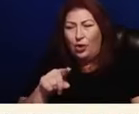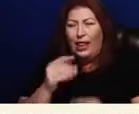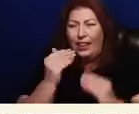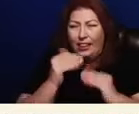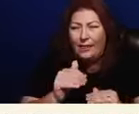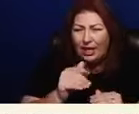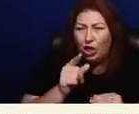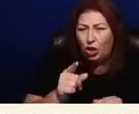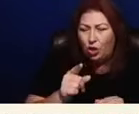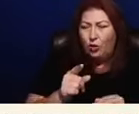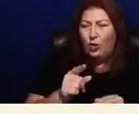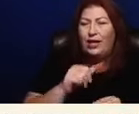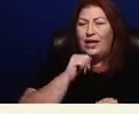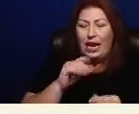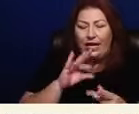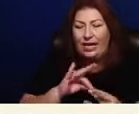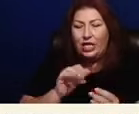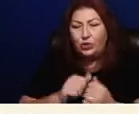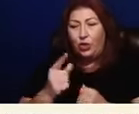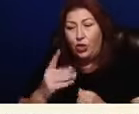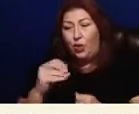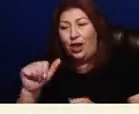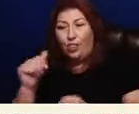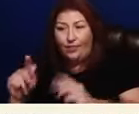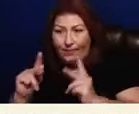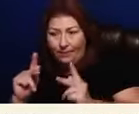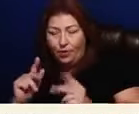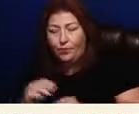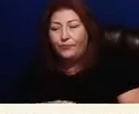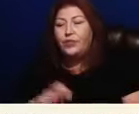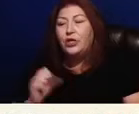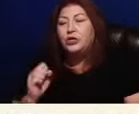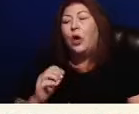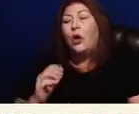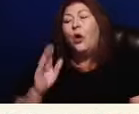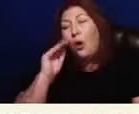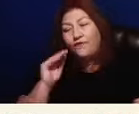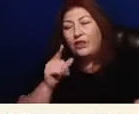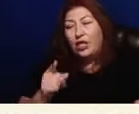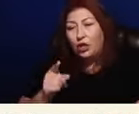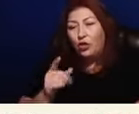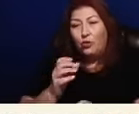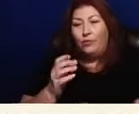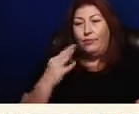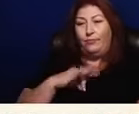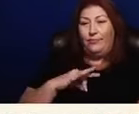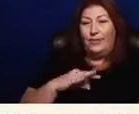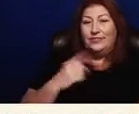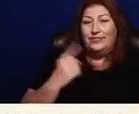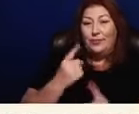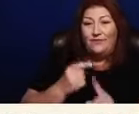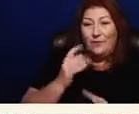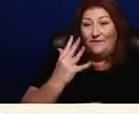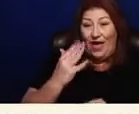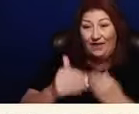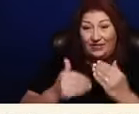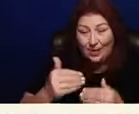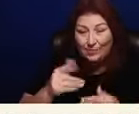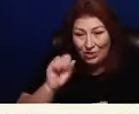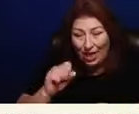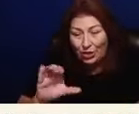in connection with ourselves and other people. Hopefully you've gotten something out of the five steps that you can take to be able